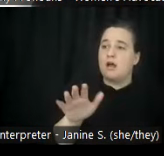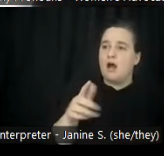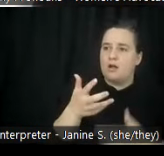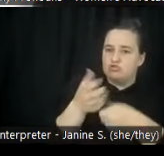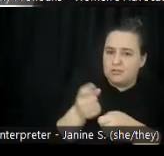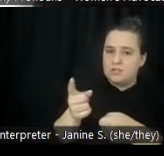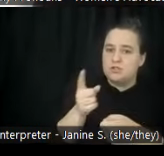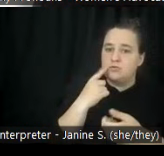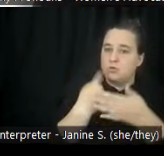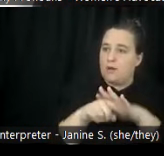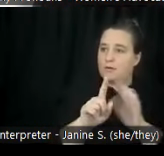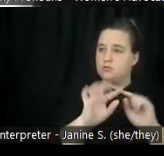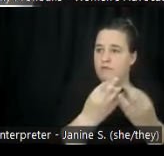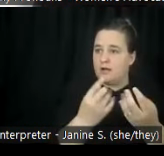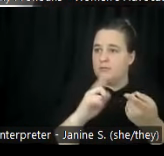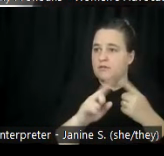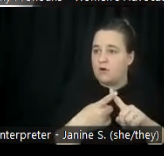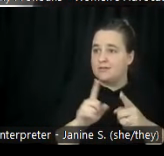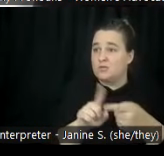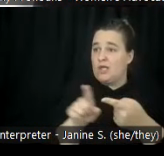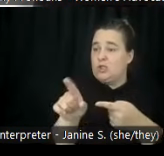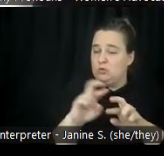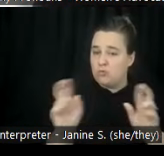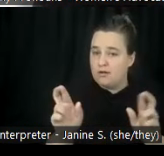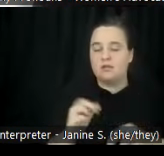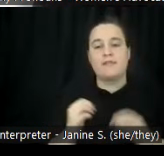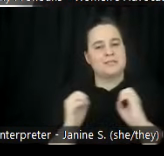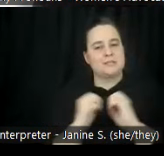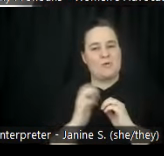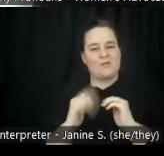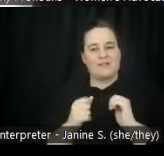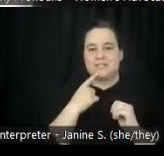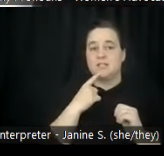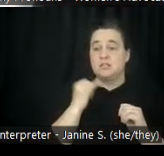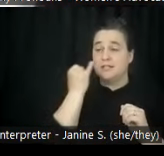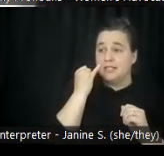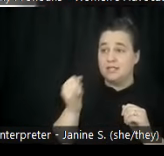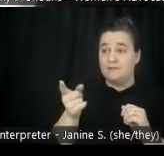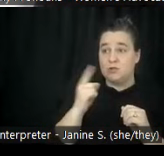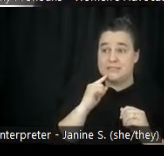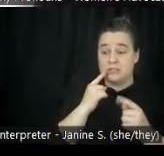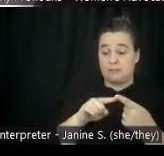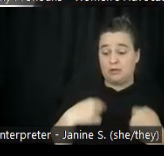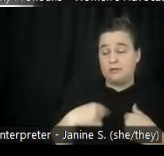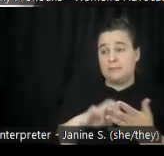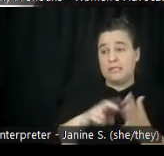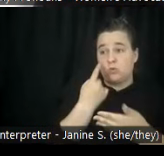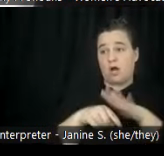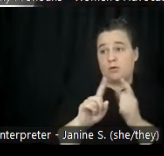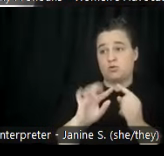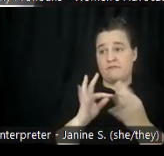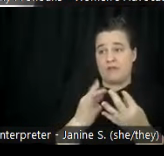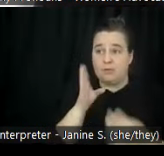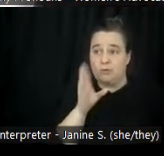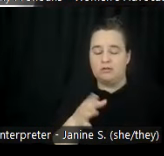come out to your family, friends, workplace when you're ready is way more affirming than saying, if you're serious about me, you'll come out to your family, or,